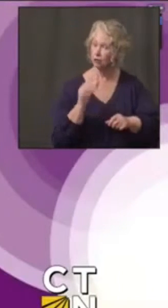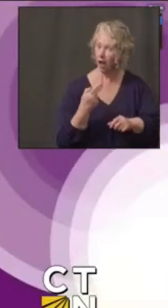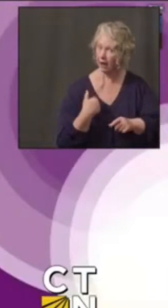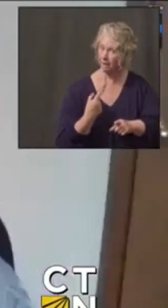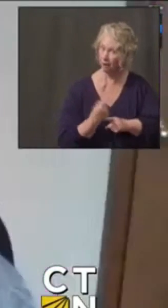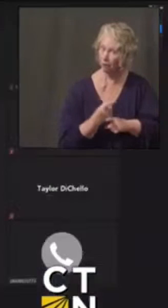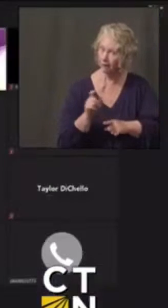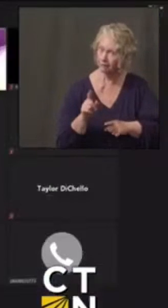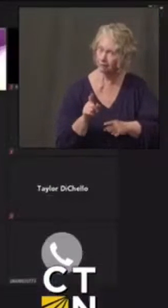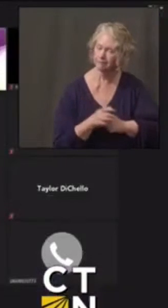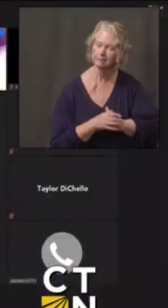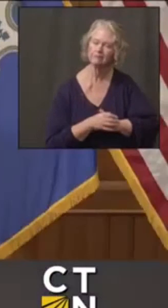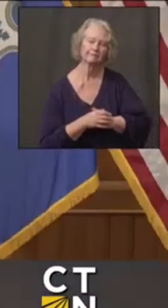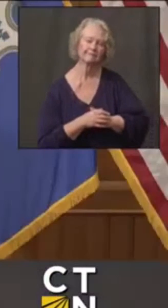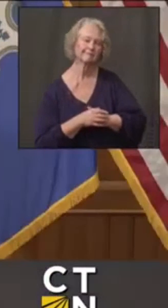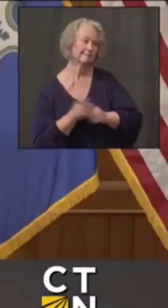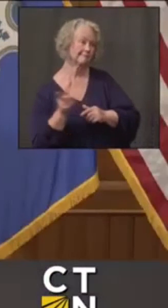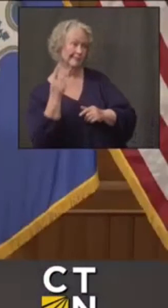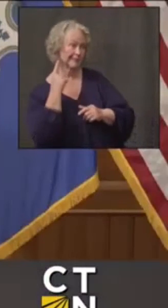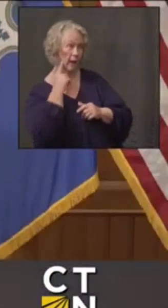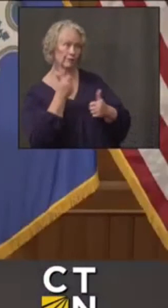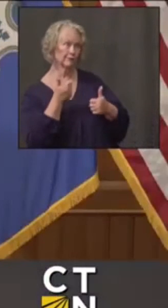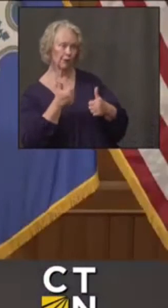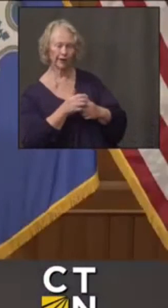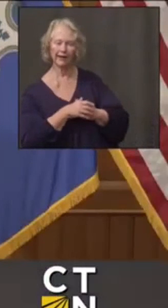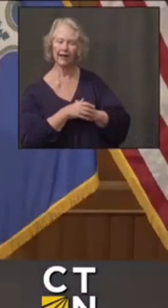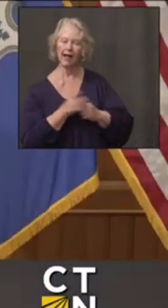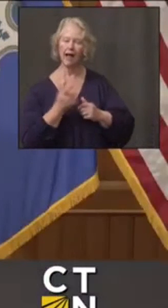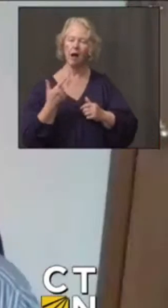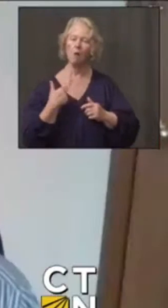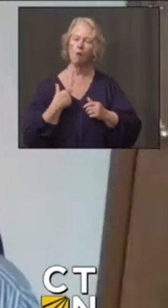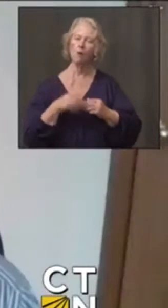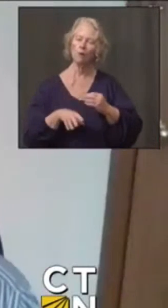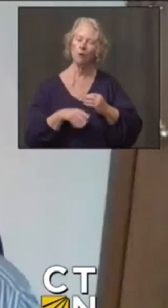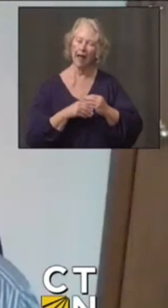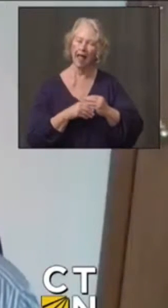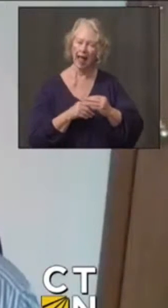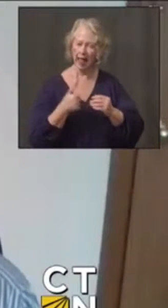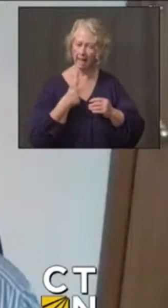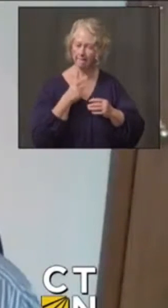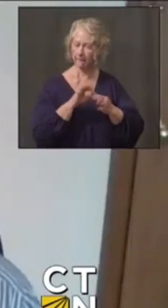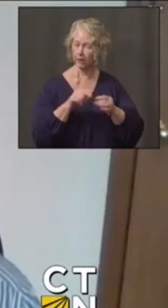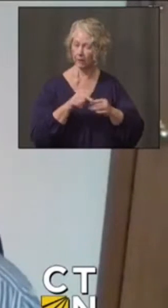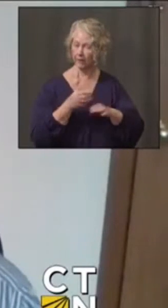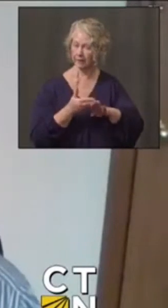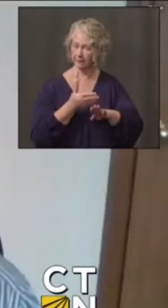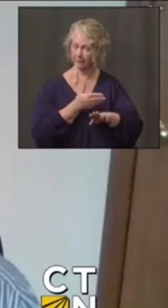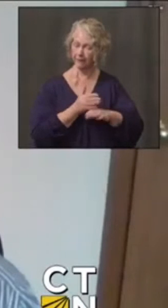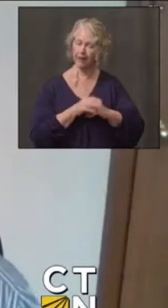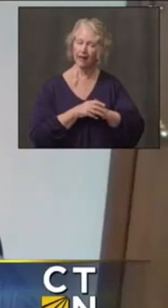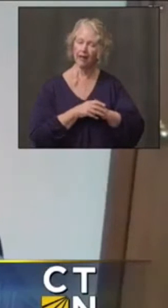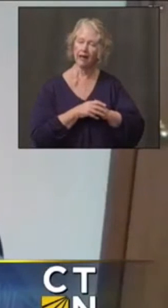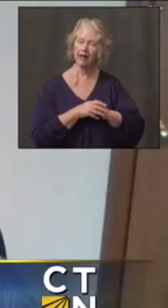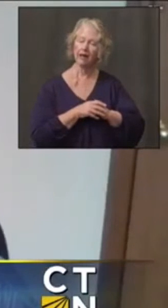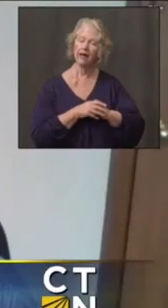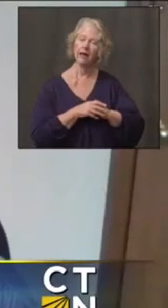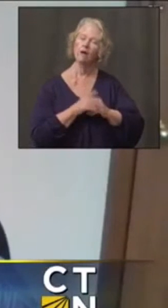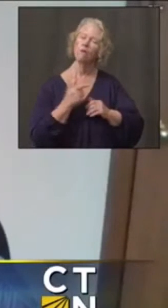that? Sounds really good. Just like to add, and I alluded to this earlier, about the tried and